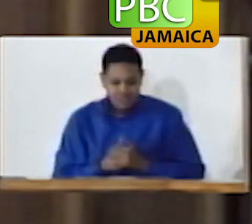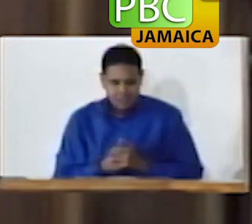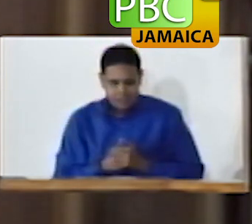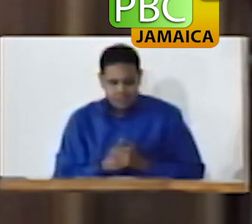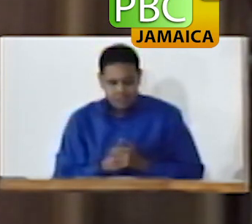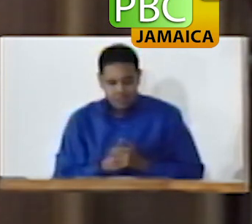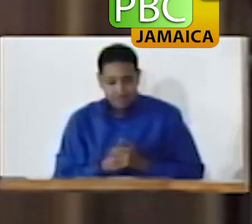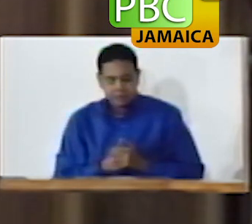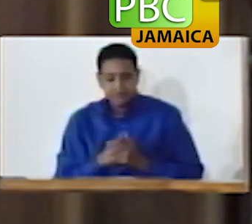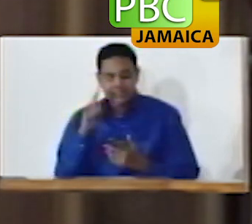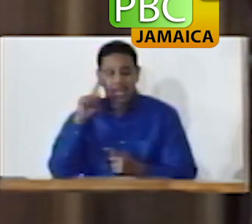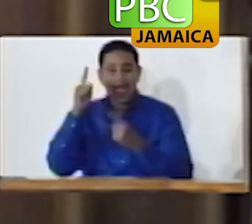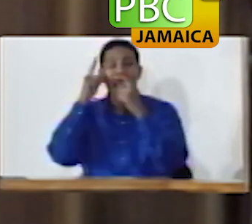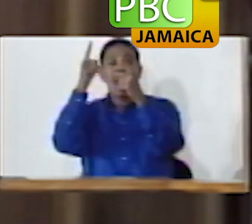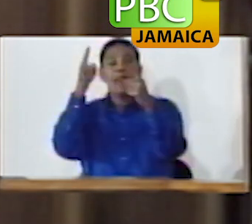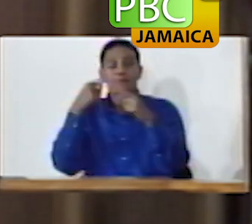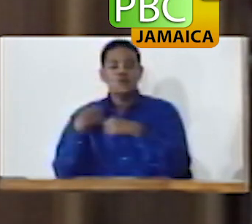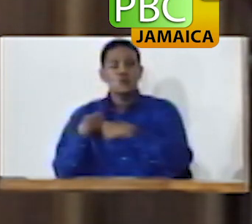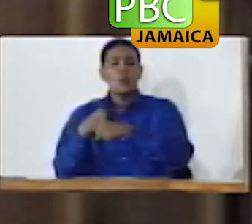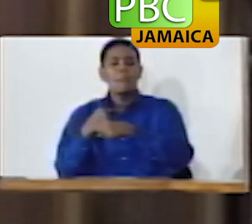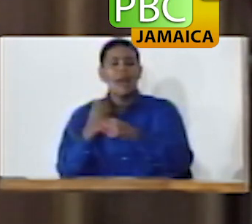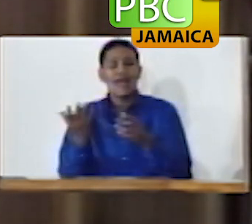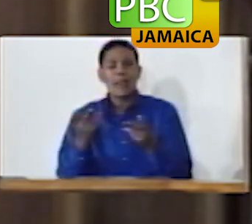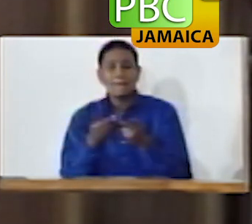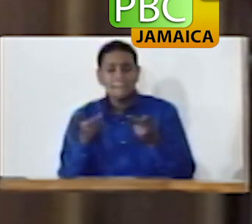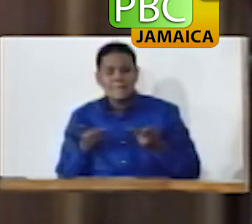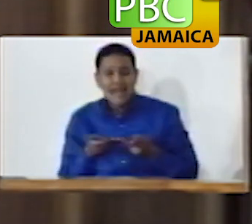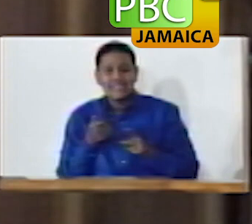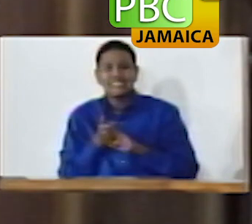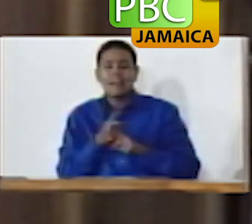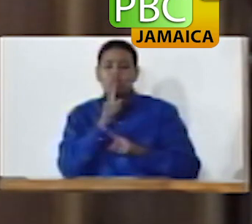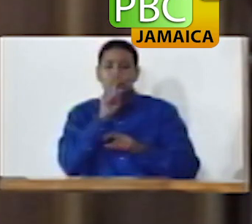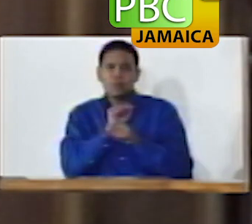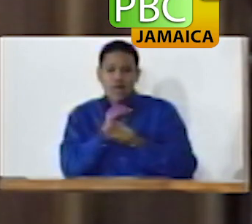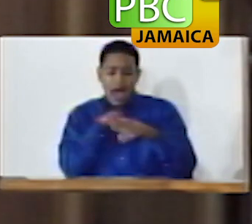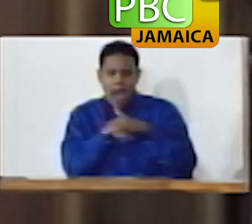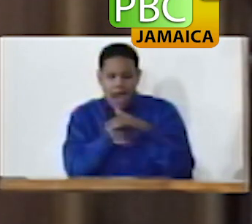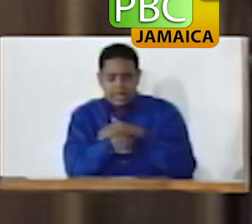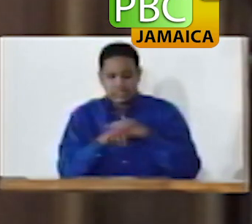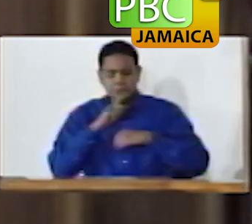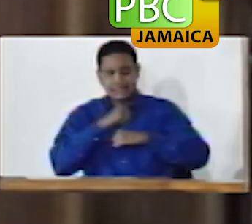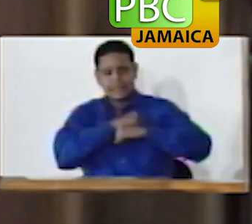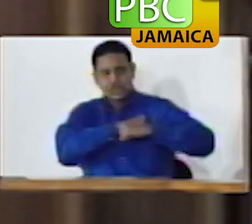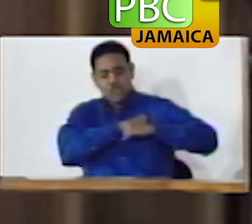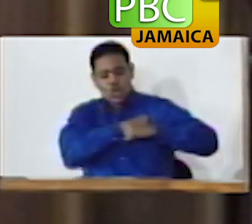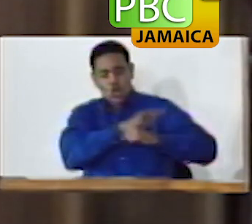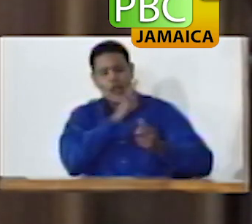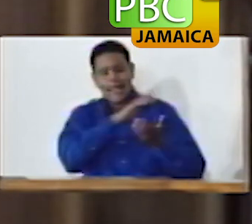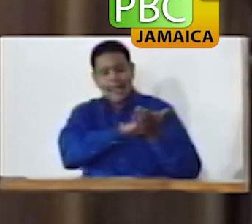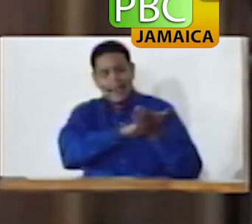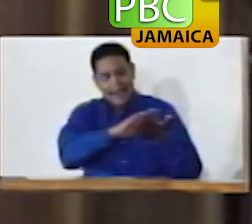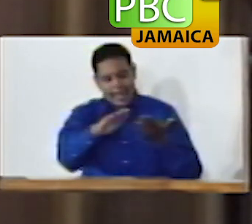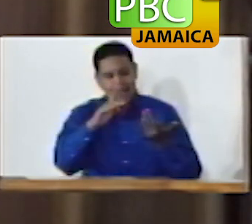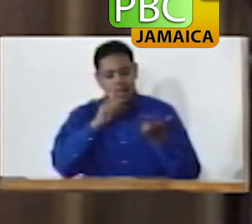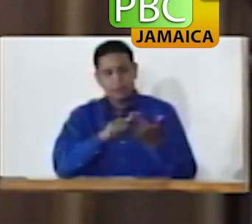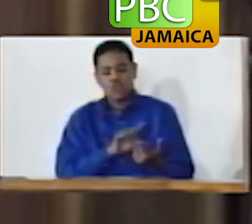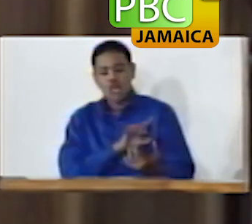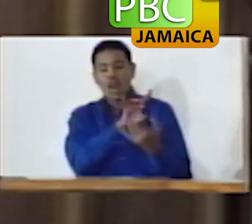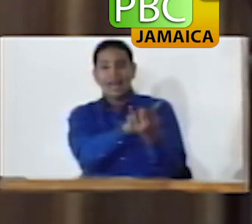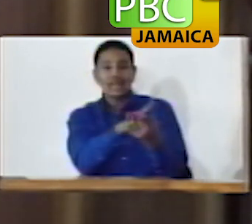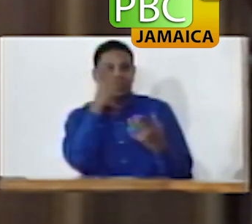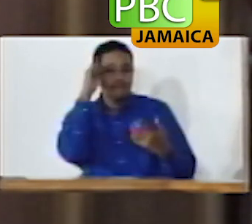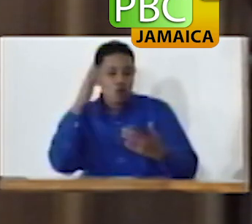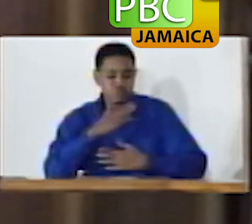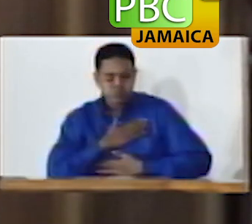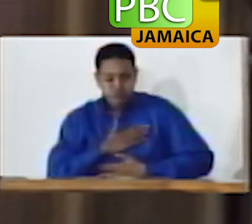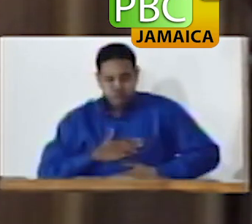The aim is to make places that are accessible, secure, clean, and connected